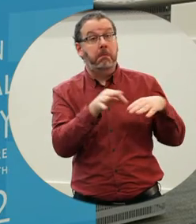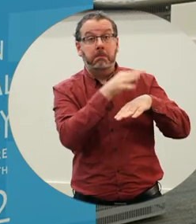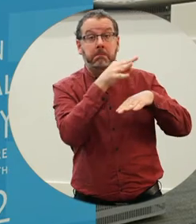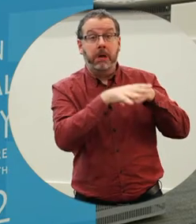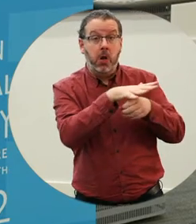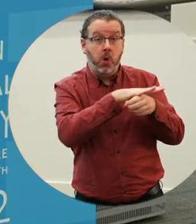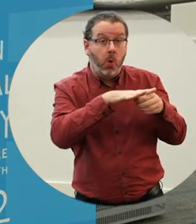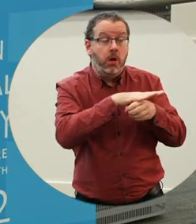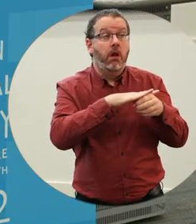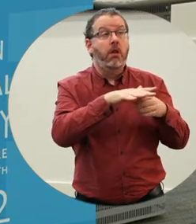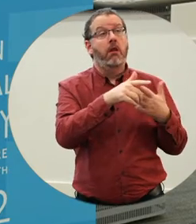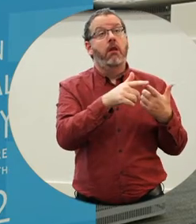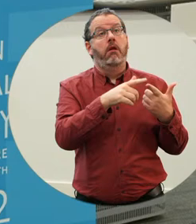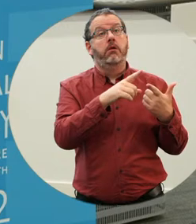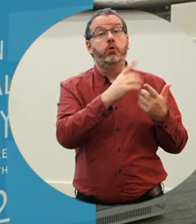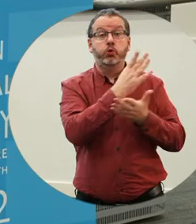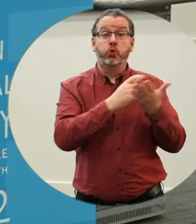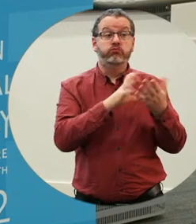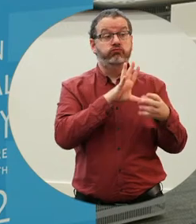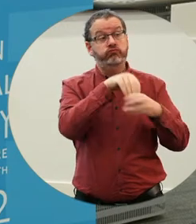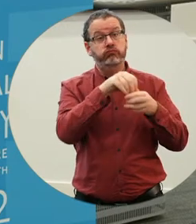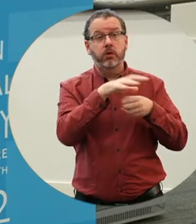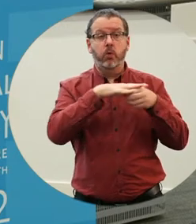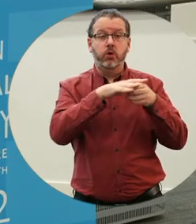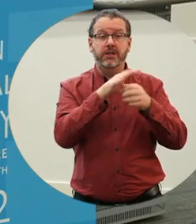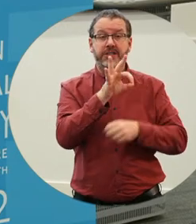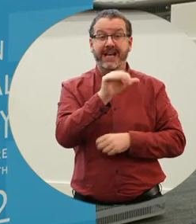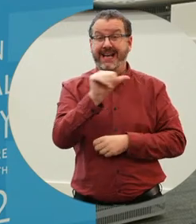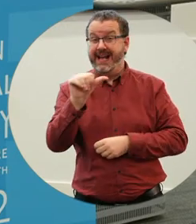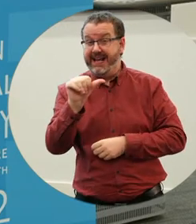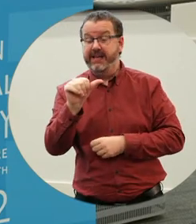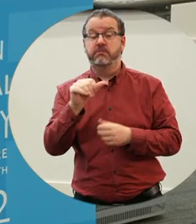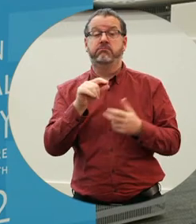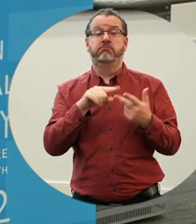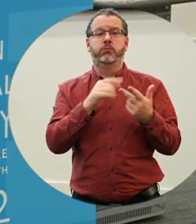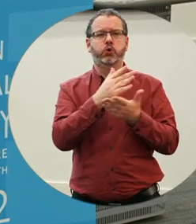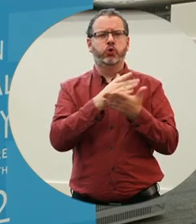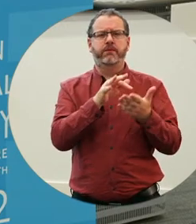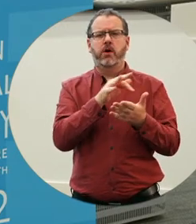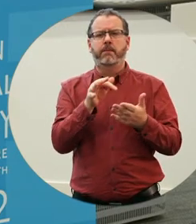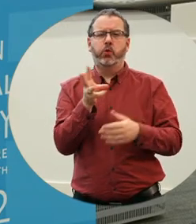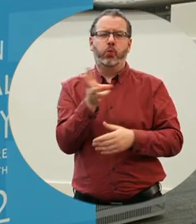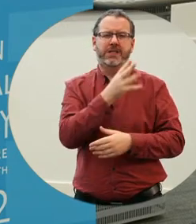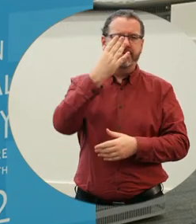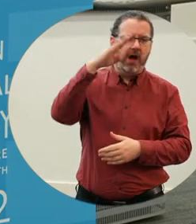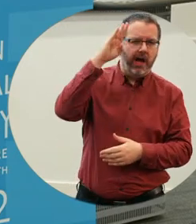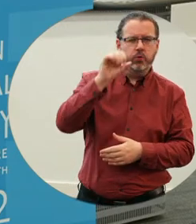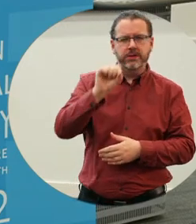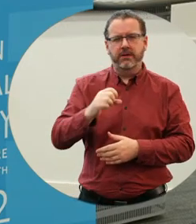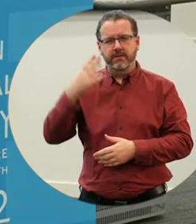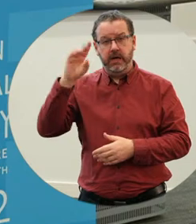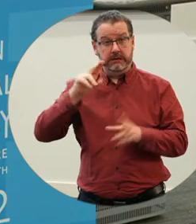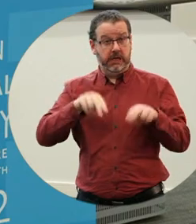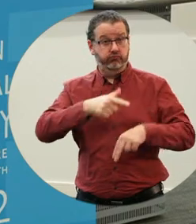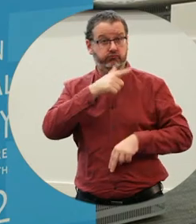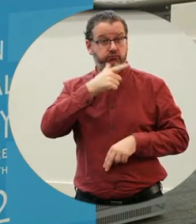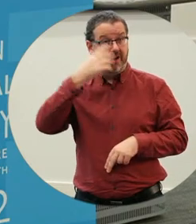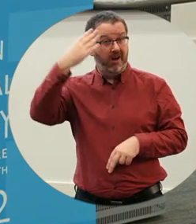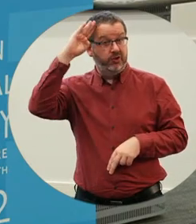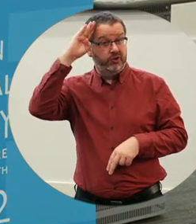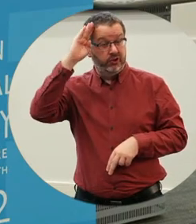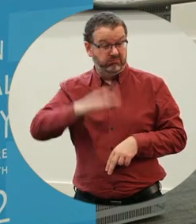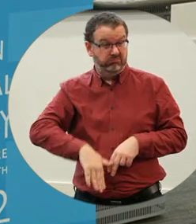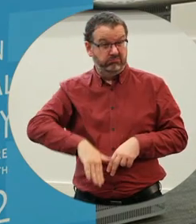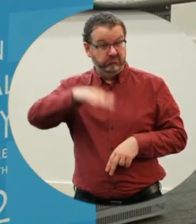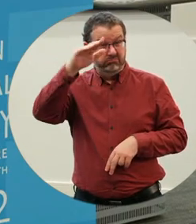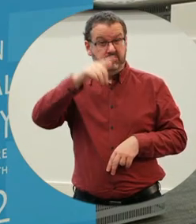for example. A lot of them, because they were from the west of Ireland and the south of Ireland, would have been native Irish speakers, so they became very